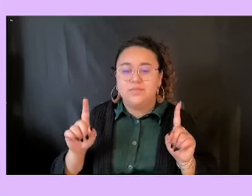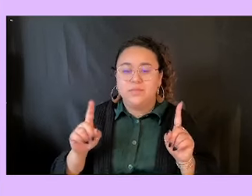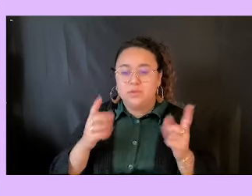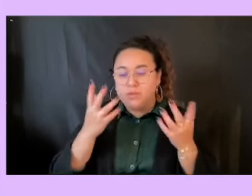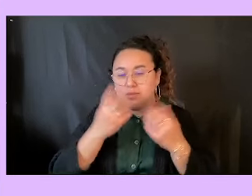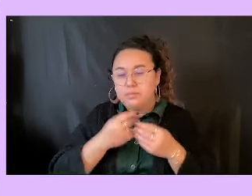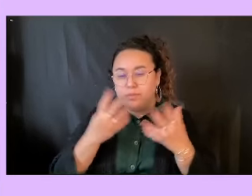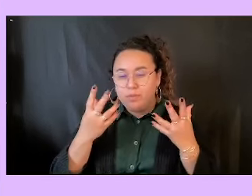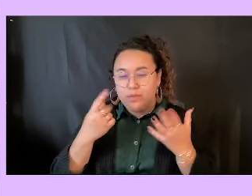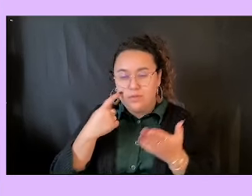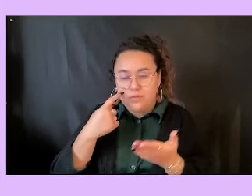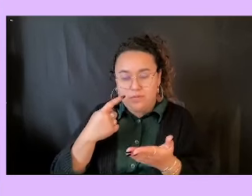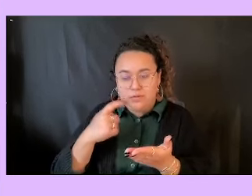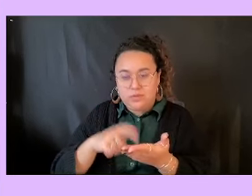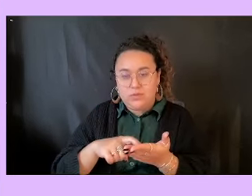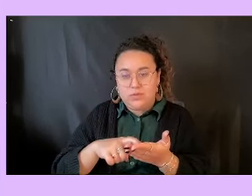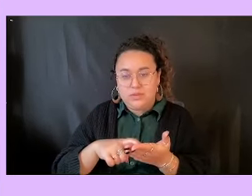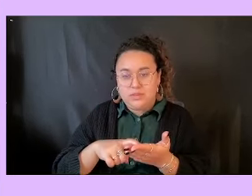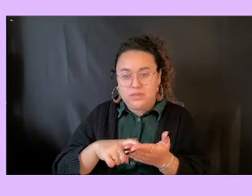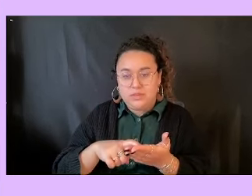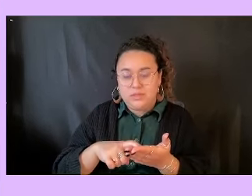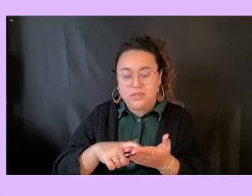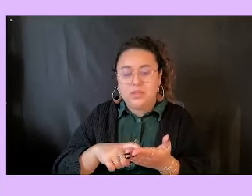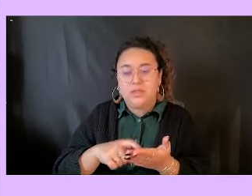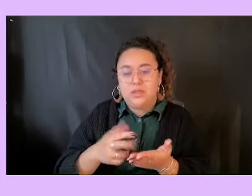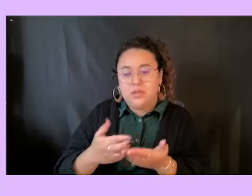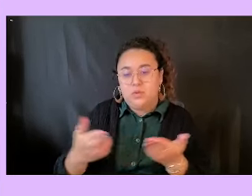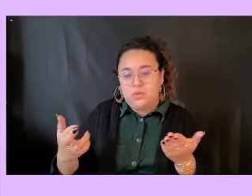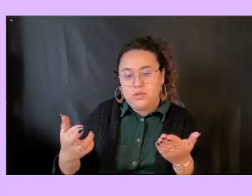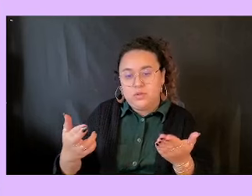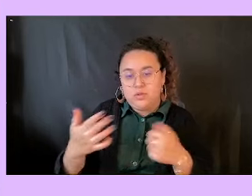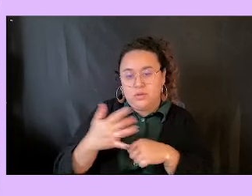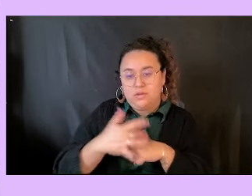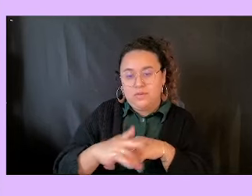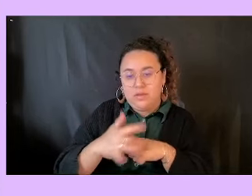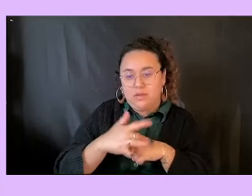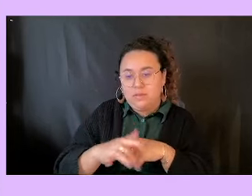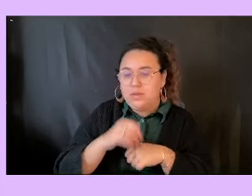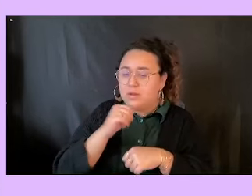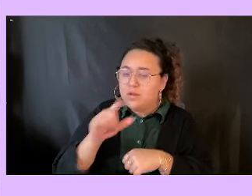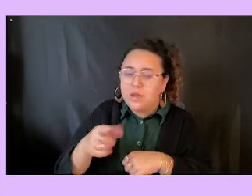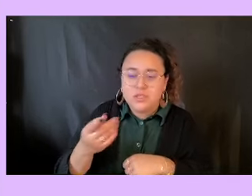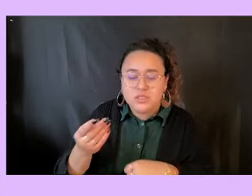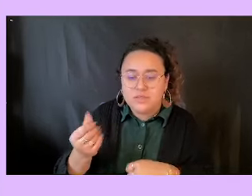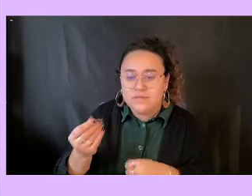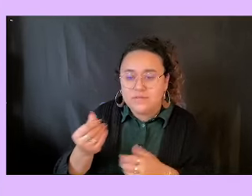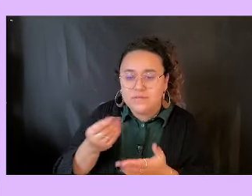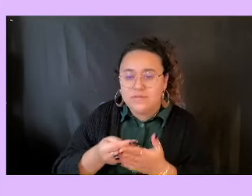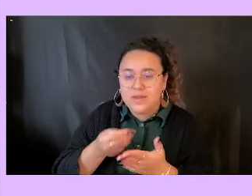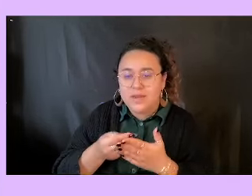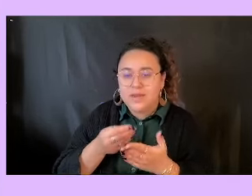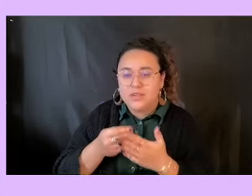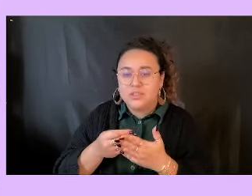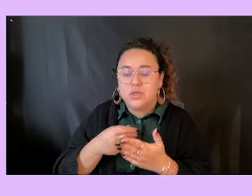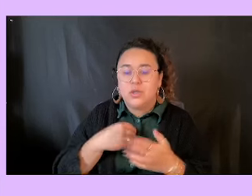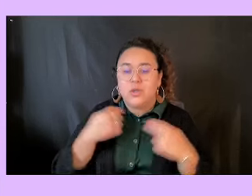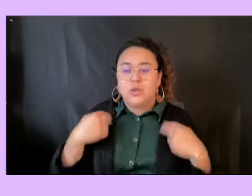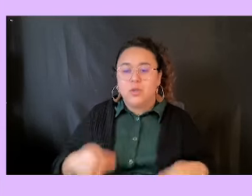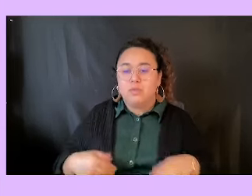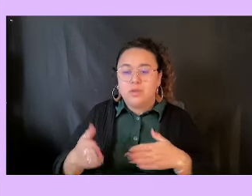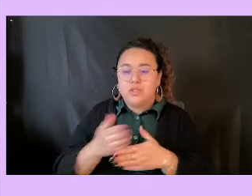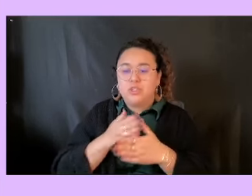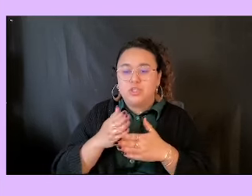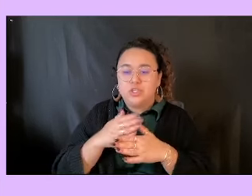to see, one, the resources, and not just financial, human, shared capital,